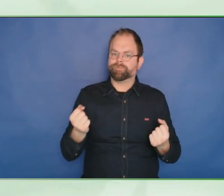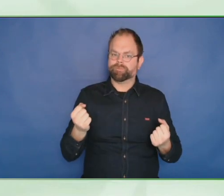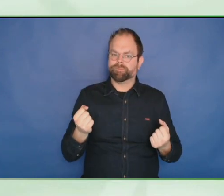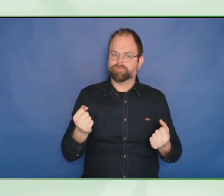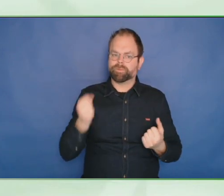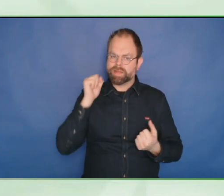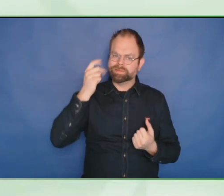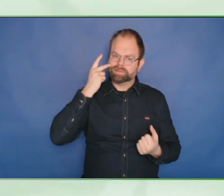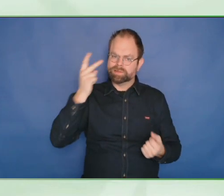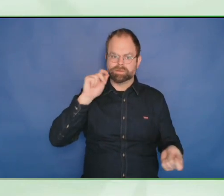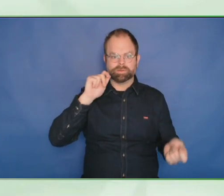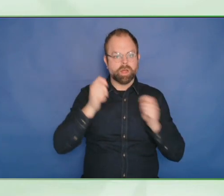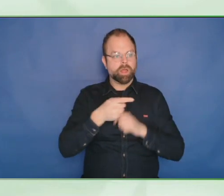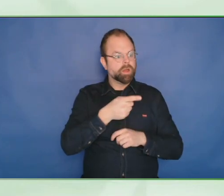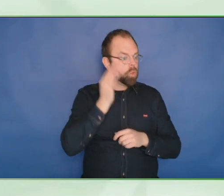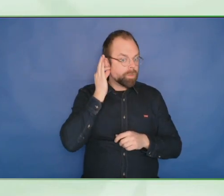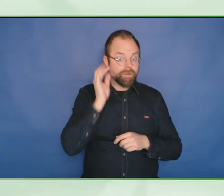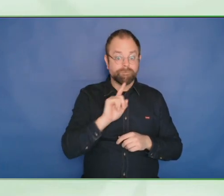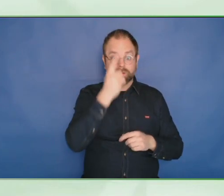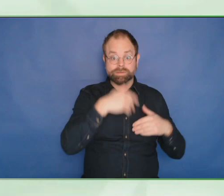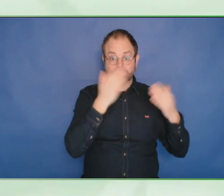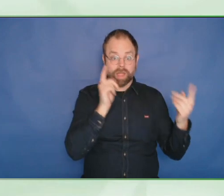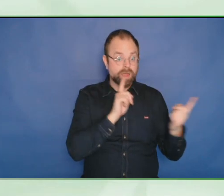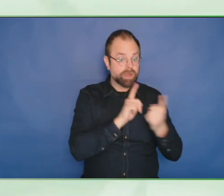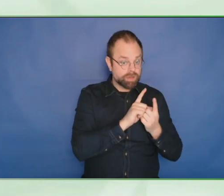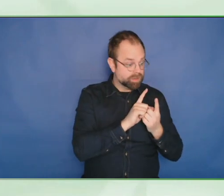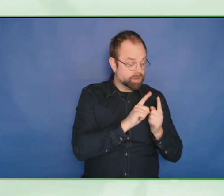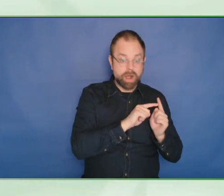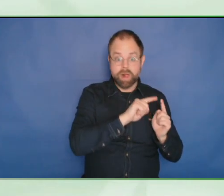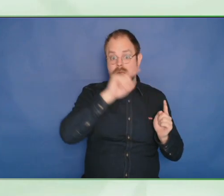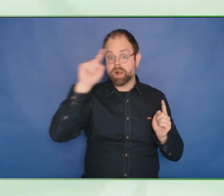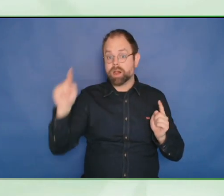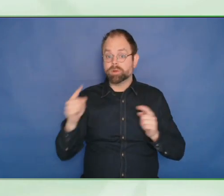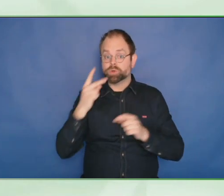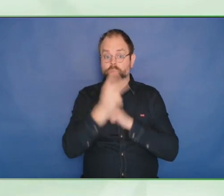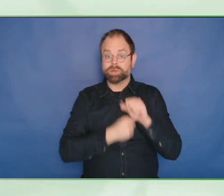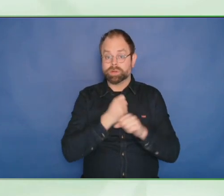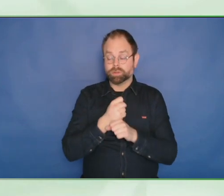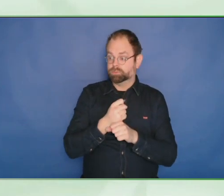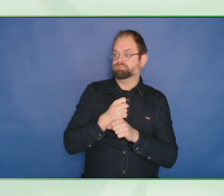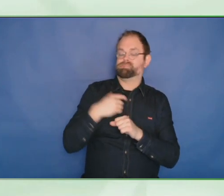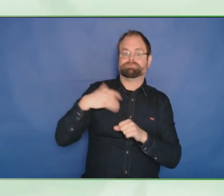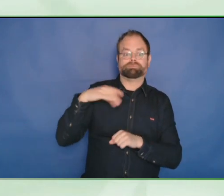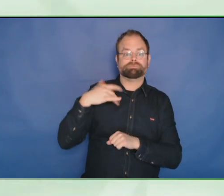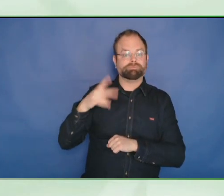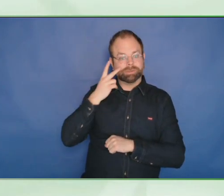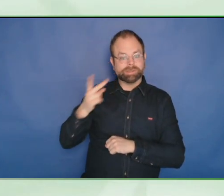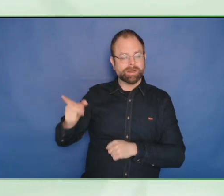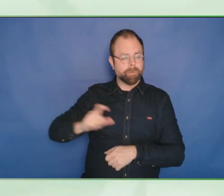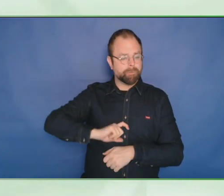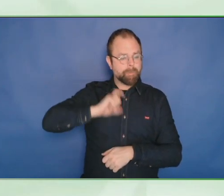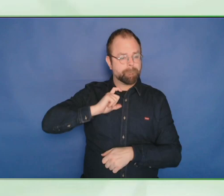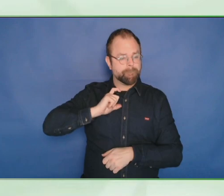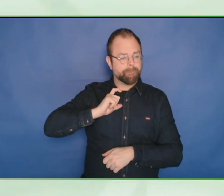and you see the confidence in her. You see how she's proud of her product, and some of them right now are instructors